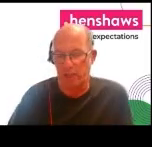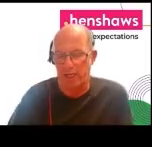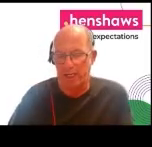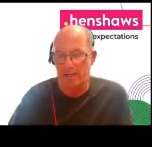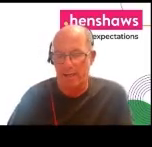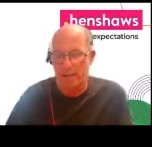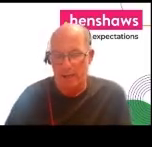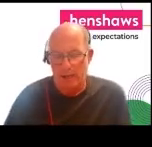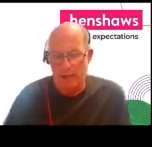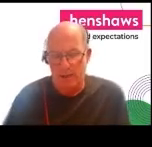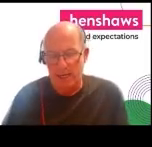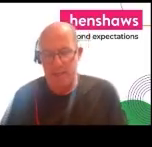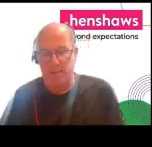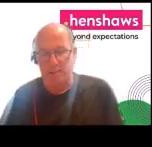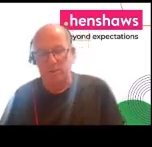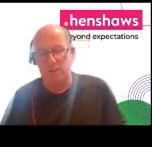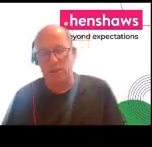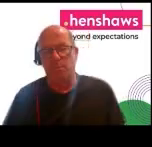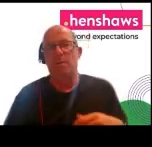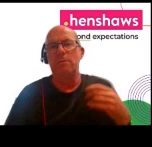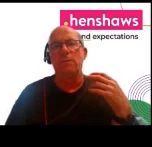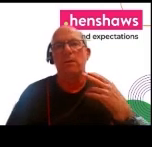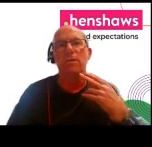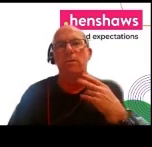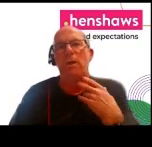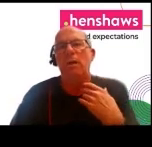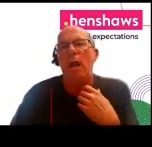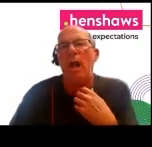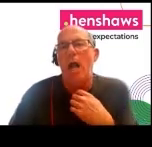most of the magic. Okay, so